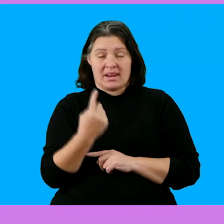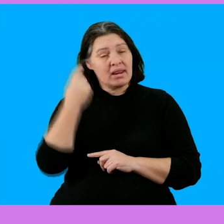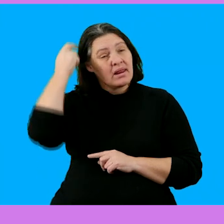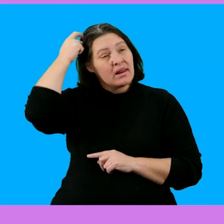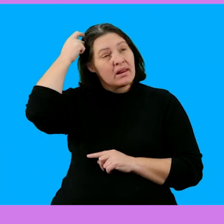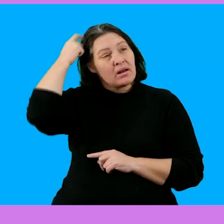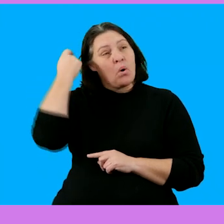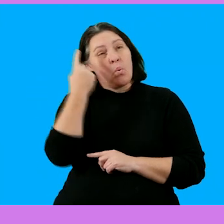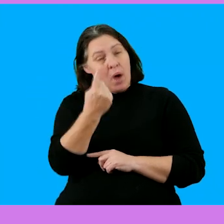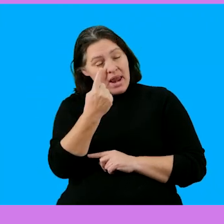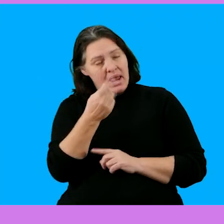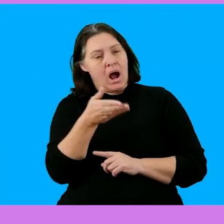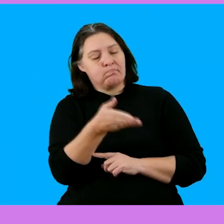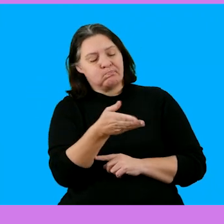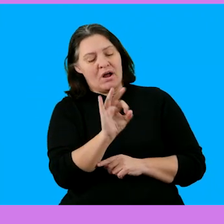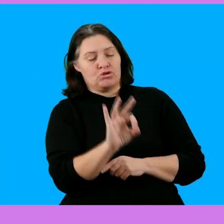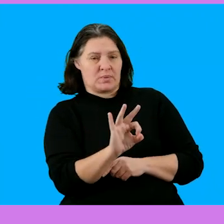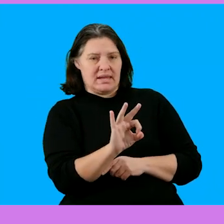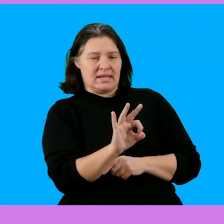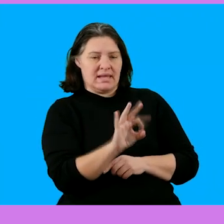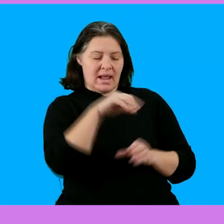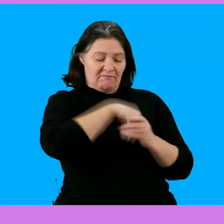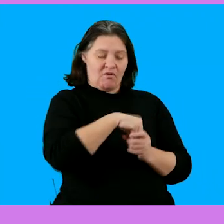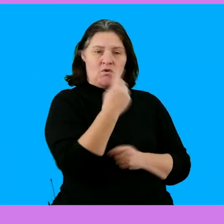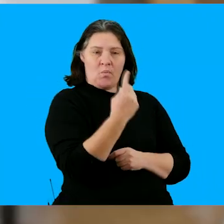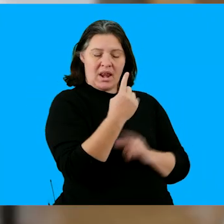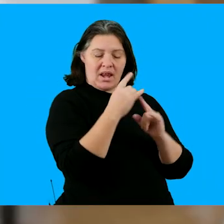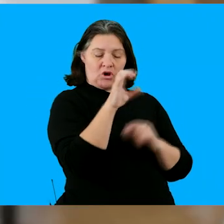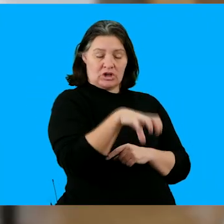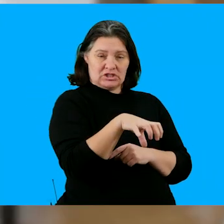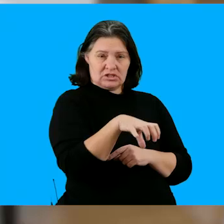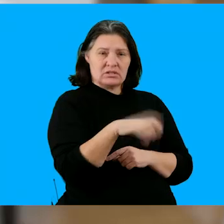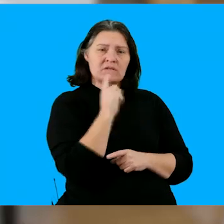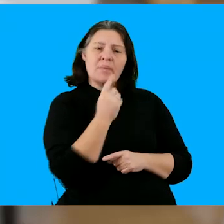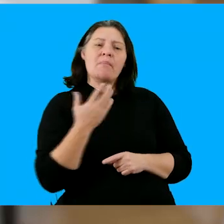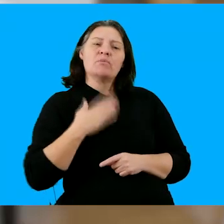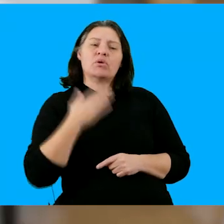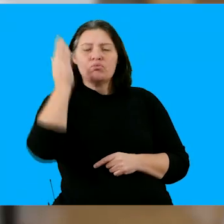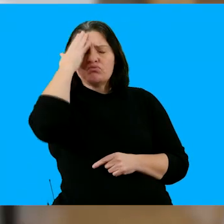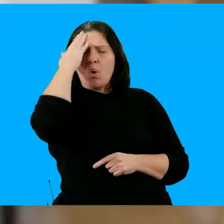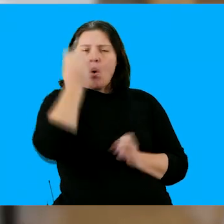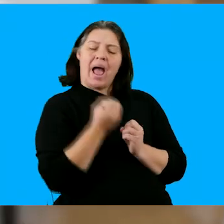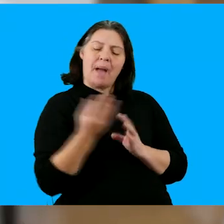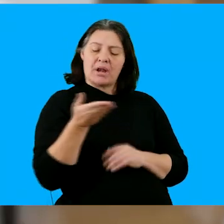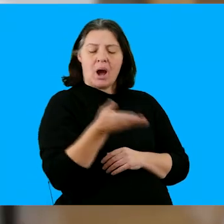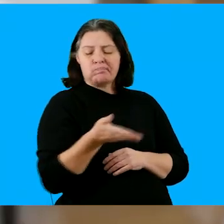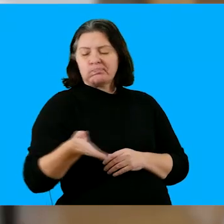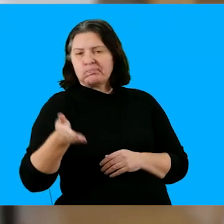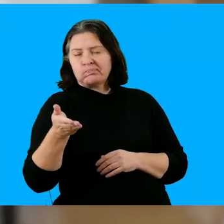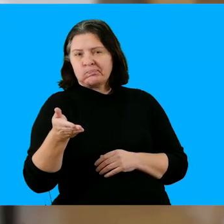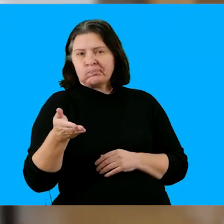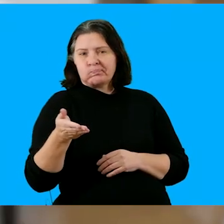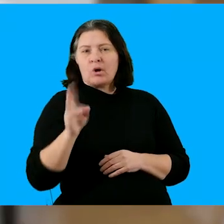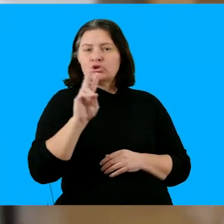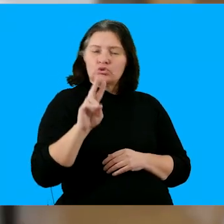and one cottage can host basically 3 guests. So what is important here? I need to find out how many cottages do we have